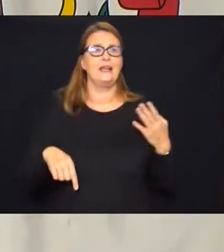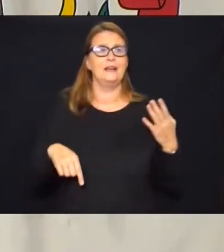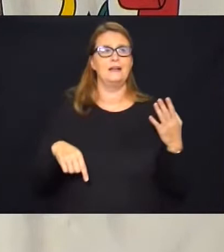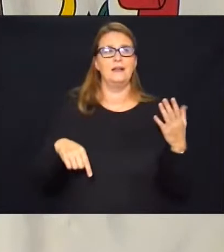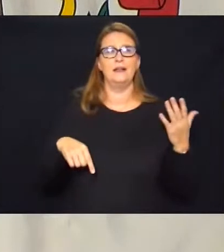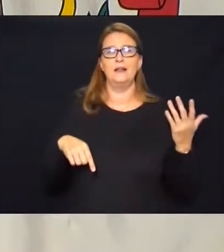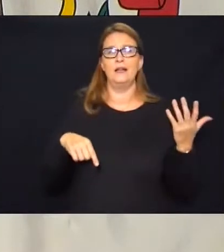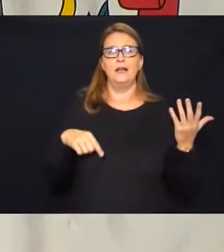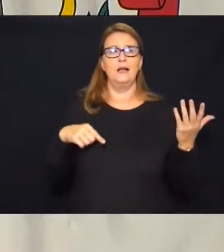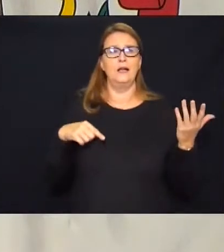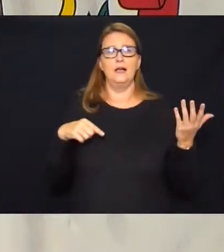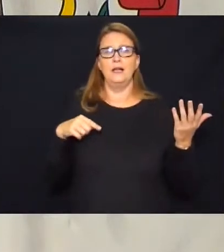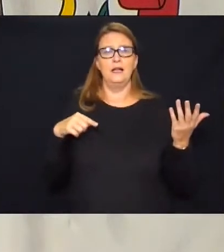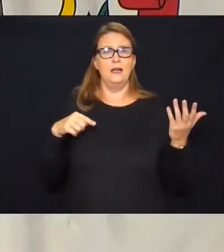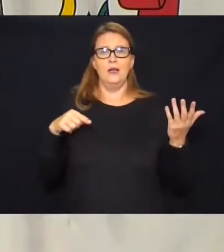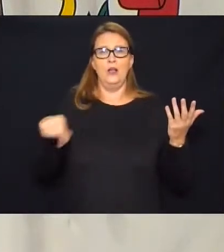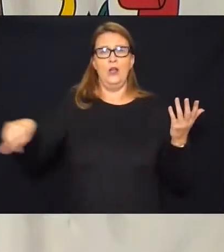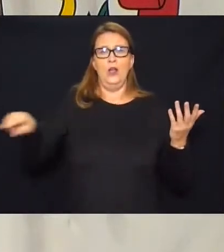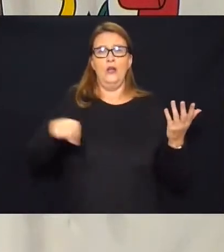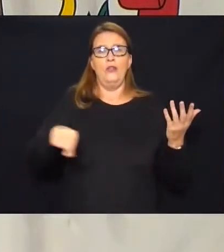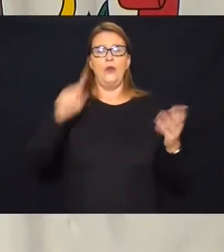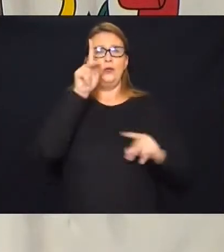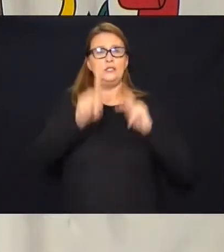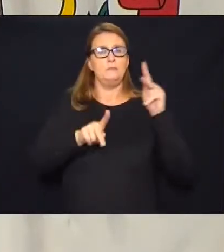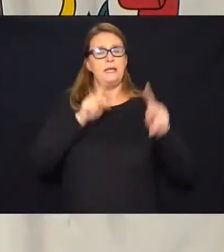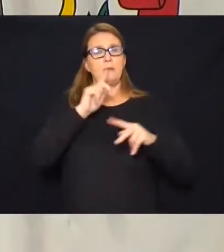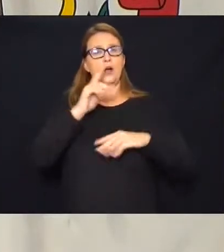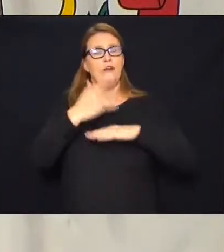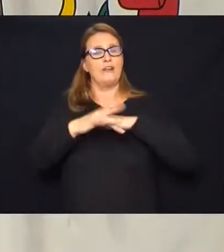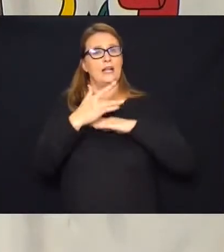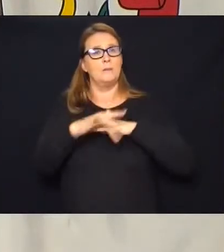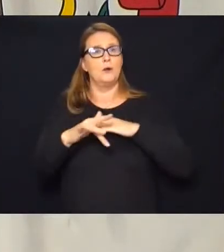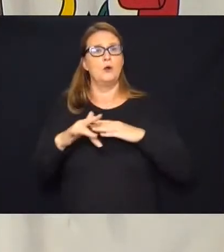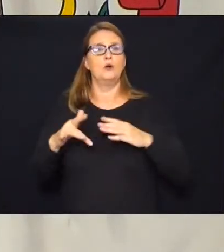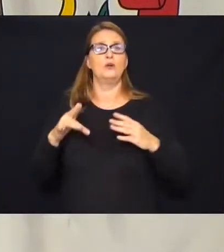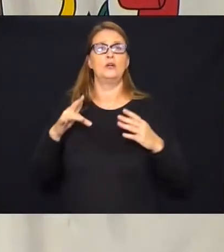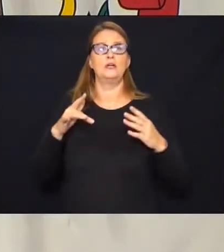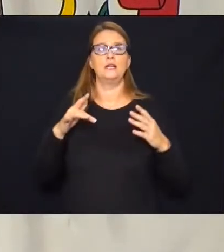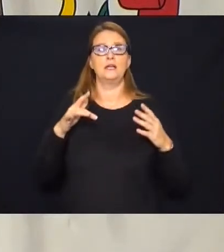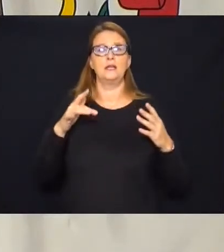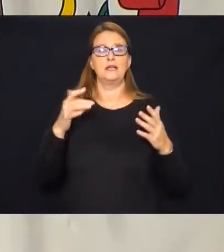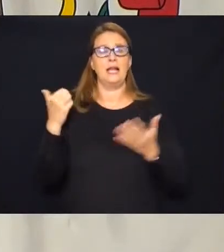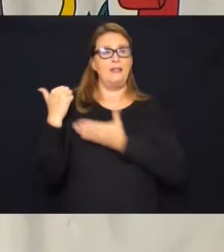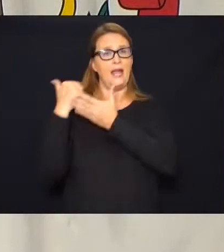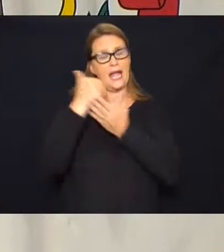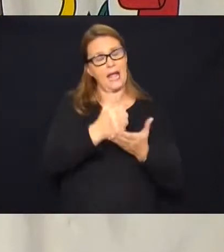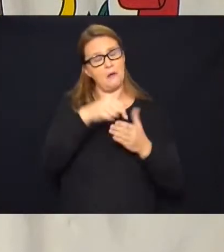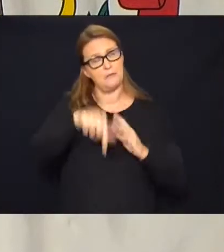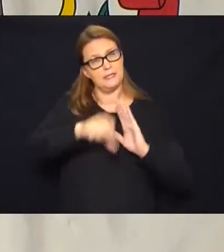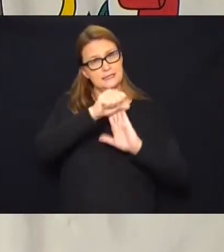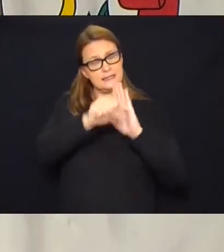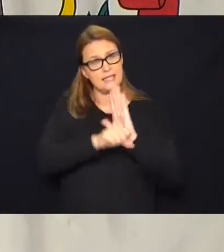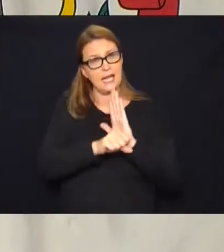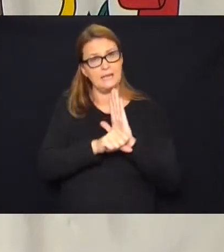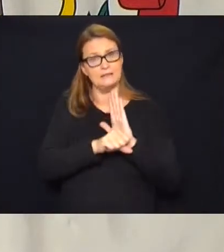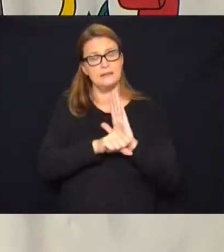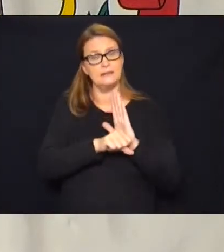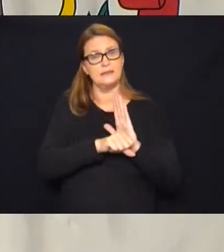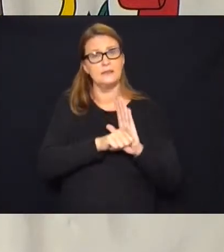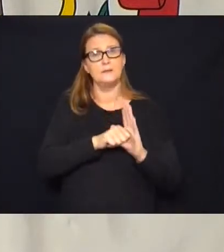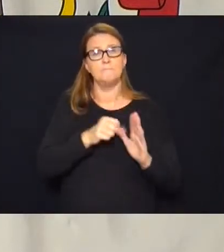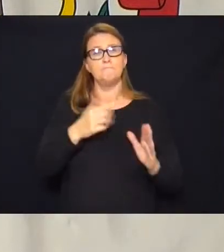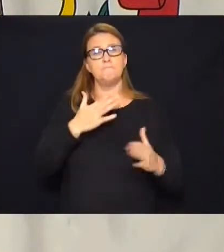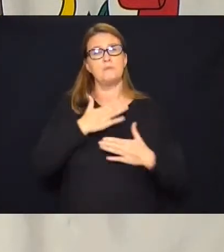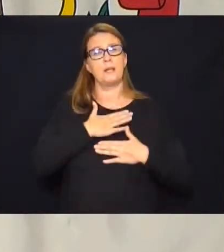hours. These people are available to us, and they have been servants to this state beyond belief. Here's